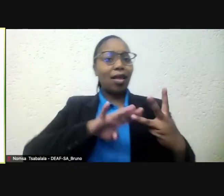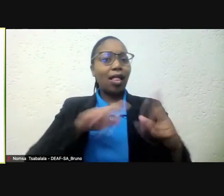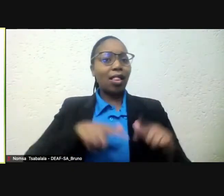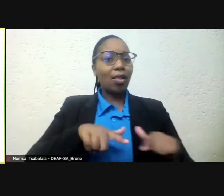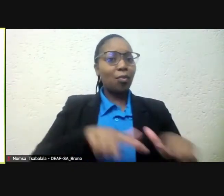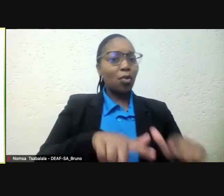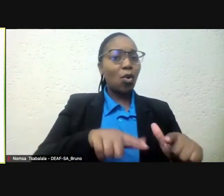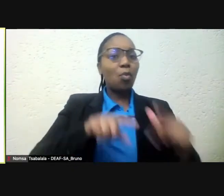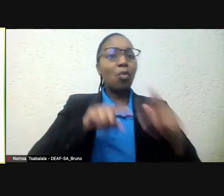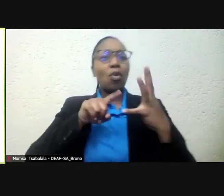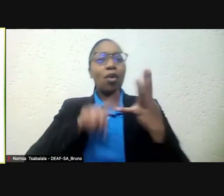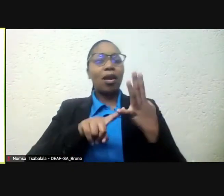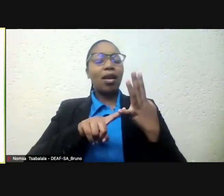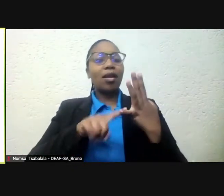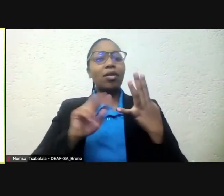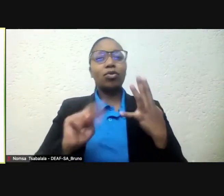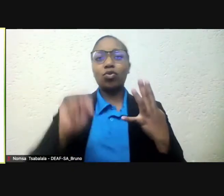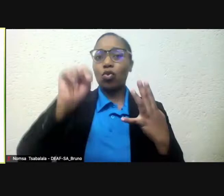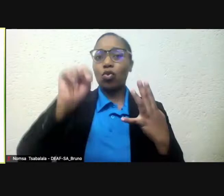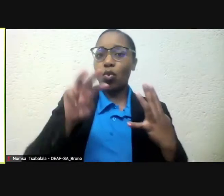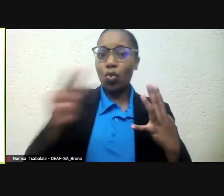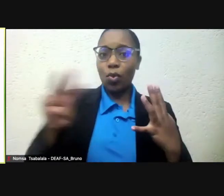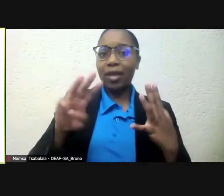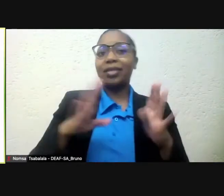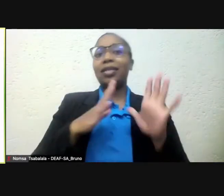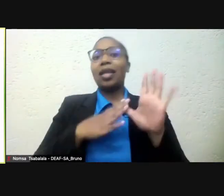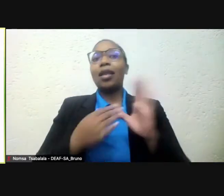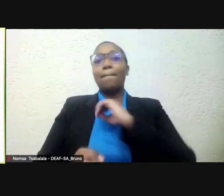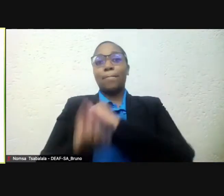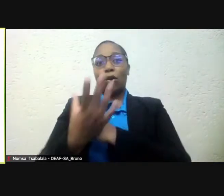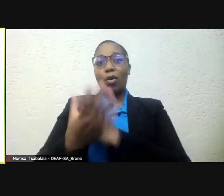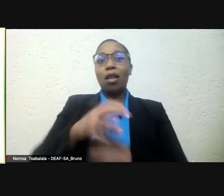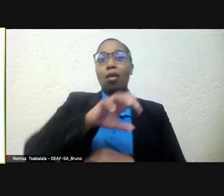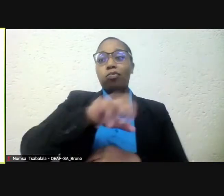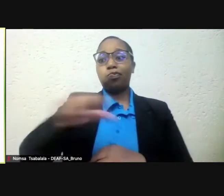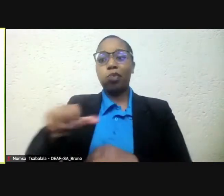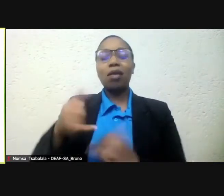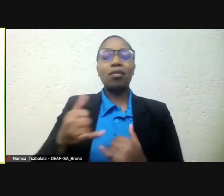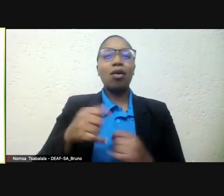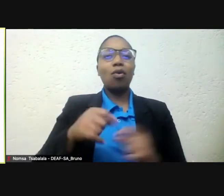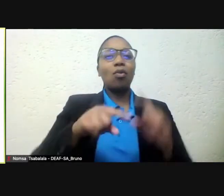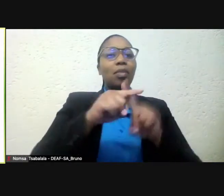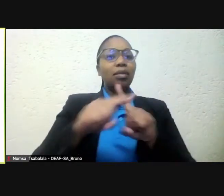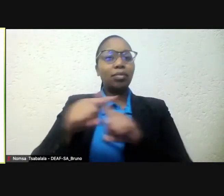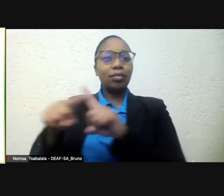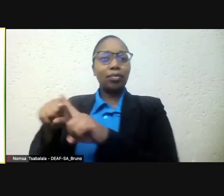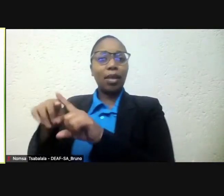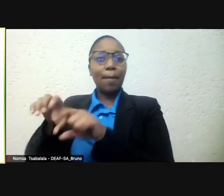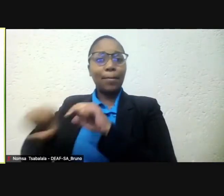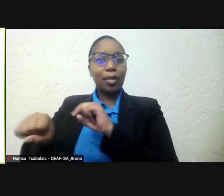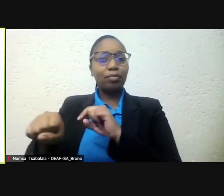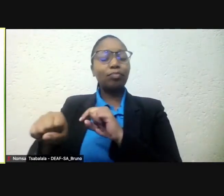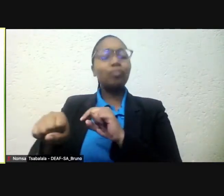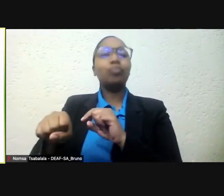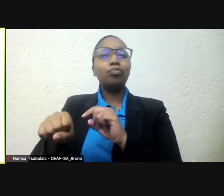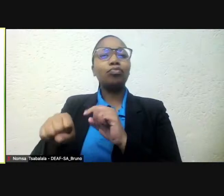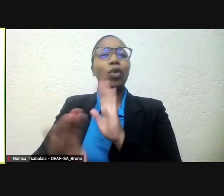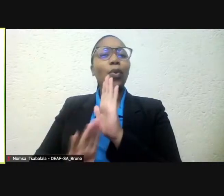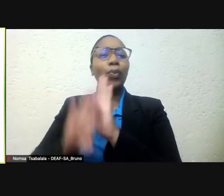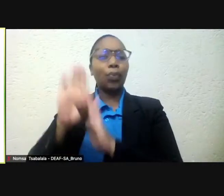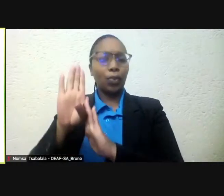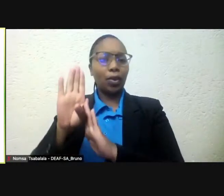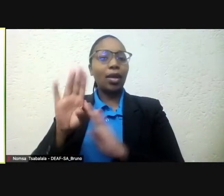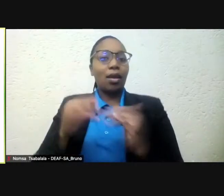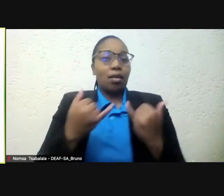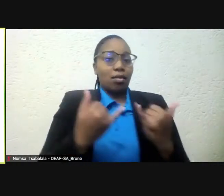Mpumalanga, also with high positivity rates. Currently, only the Free State and the Northern Cape are